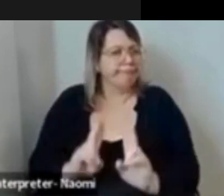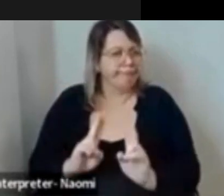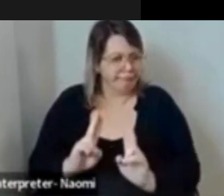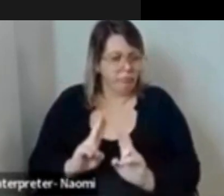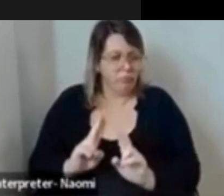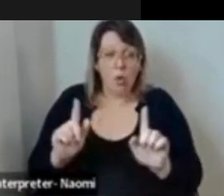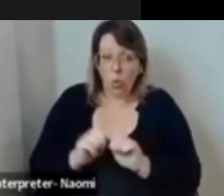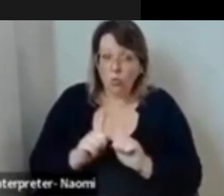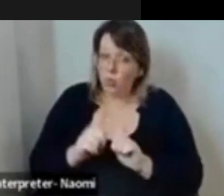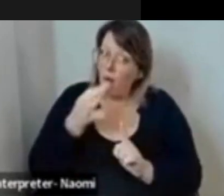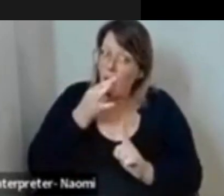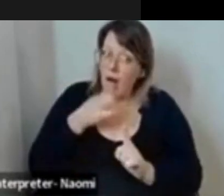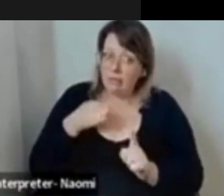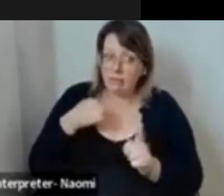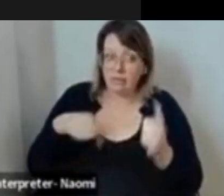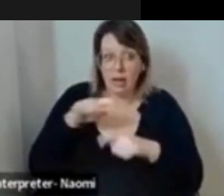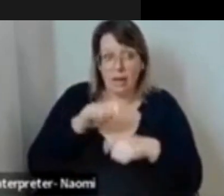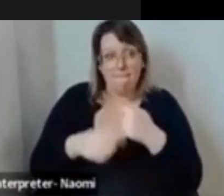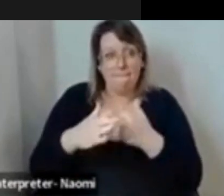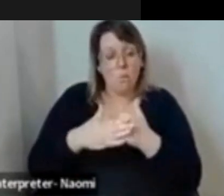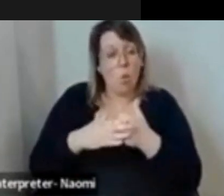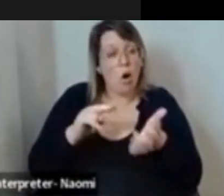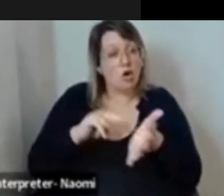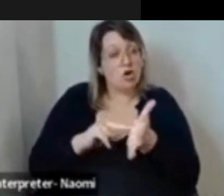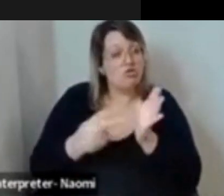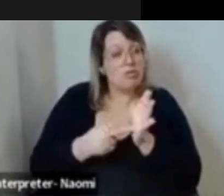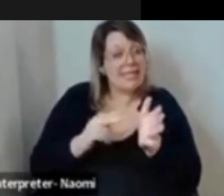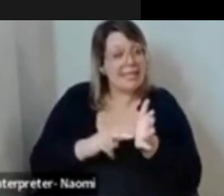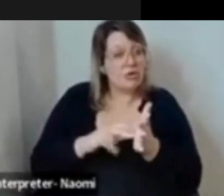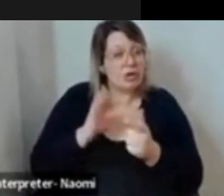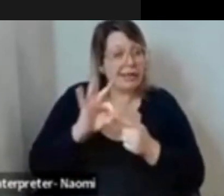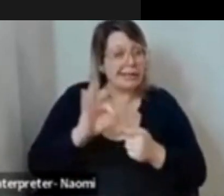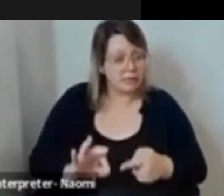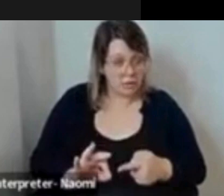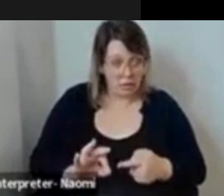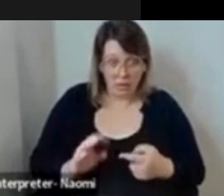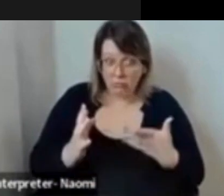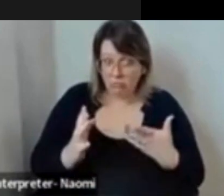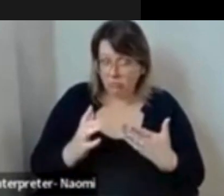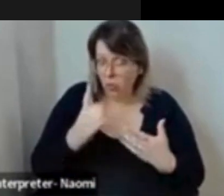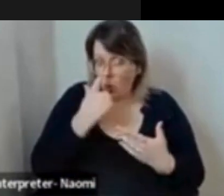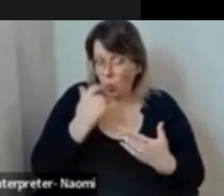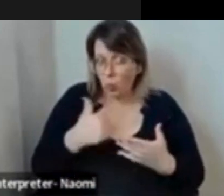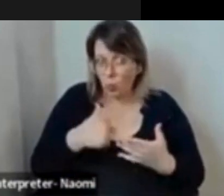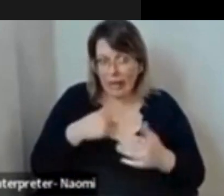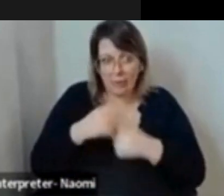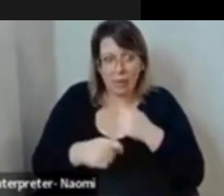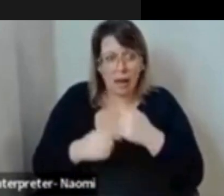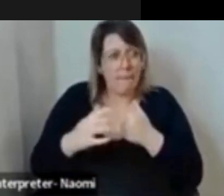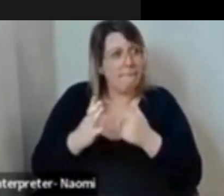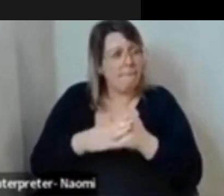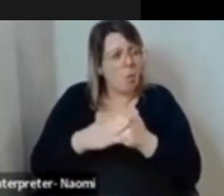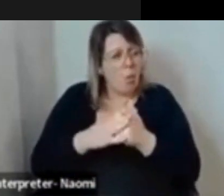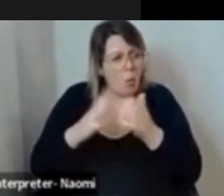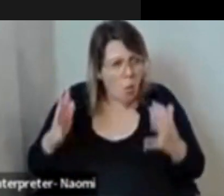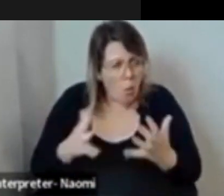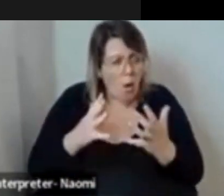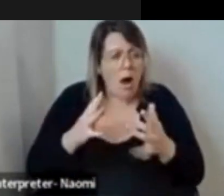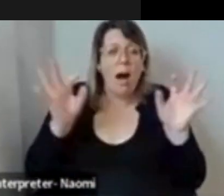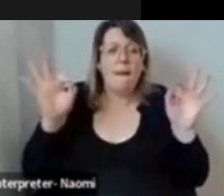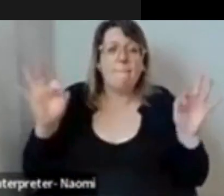more strategic. But I wonder whether there could be more emphasis on being empowered to have a musical vision for our